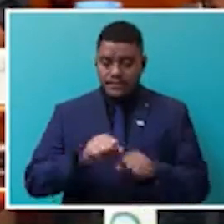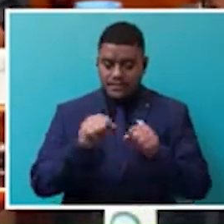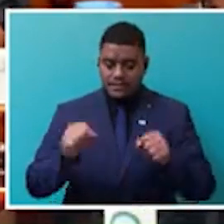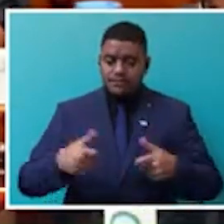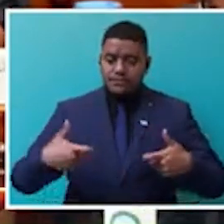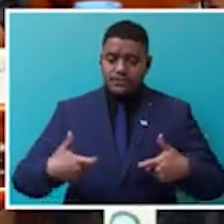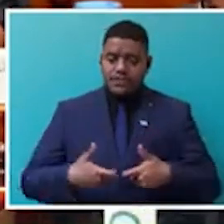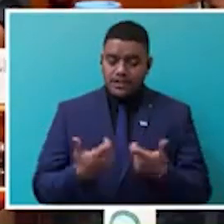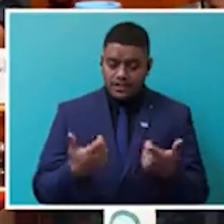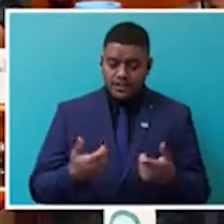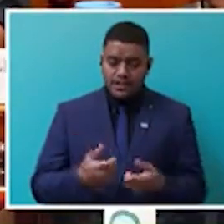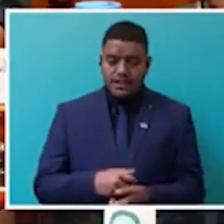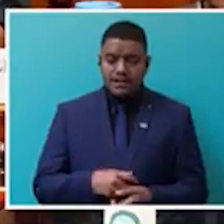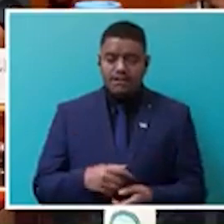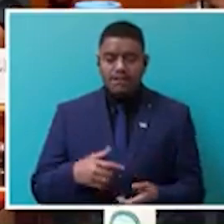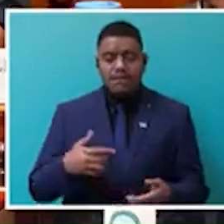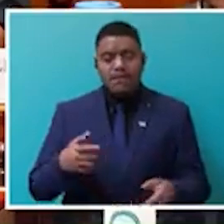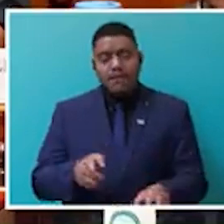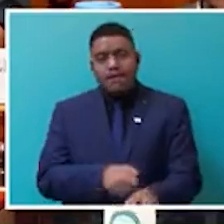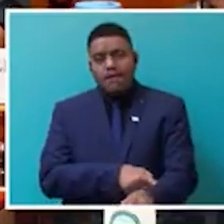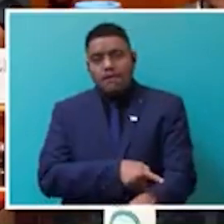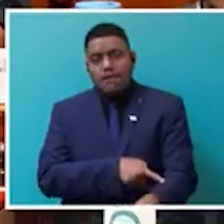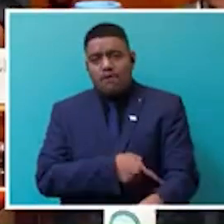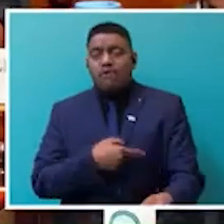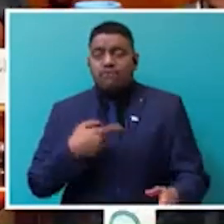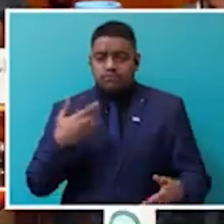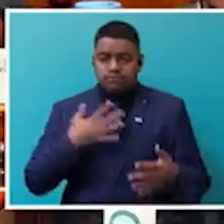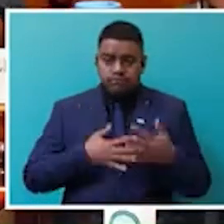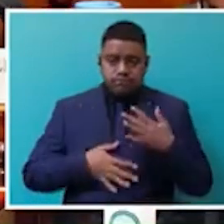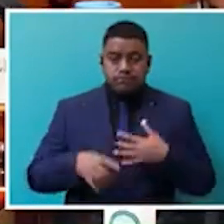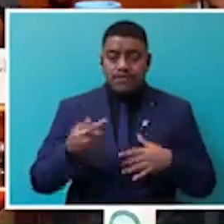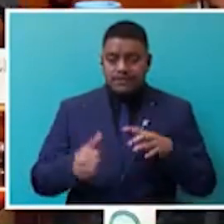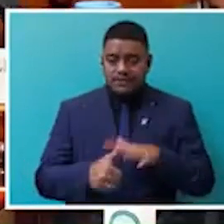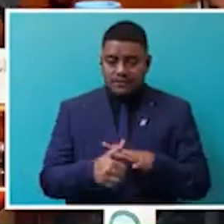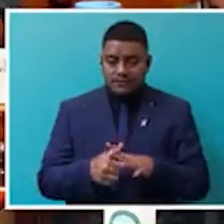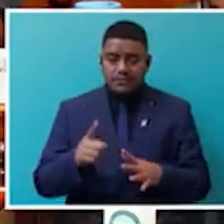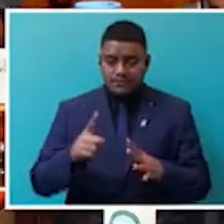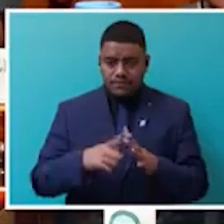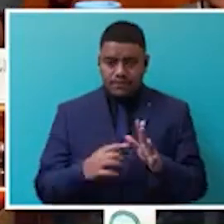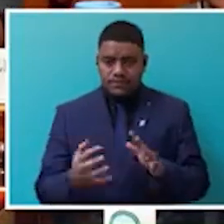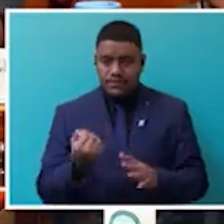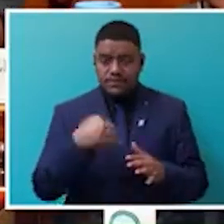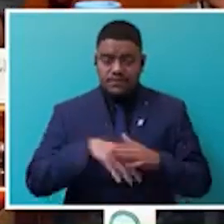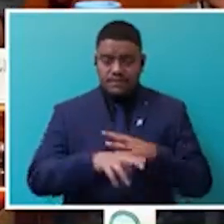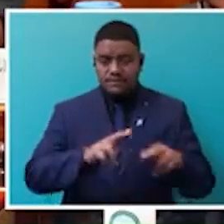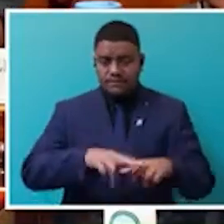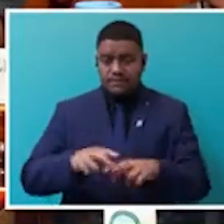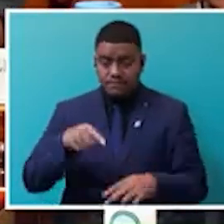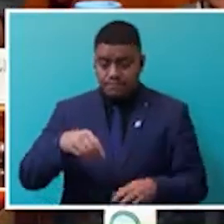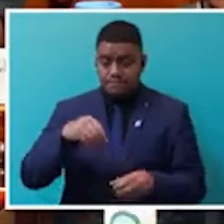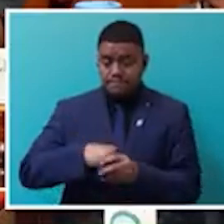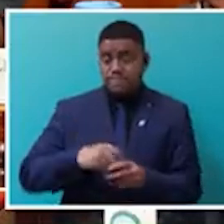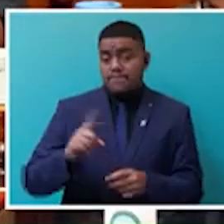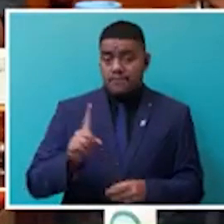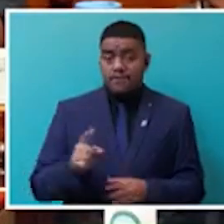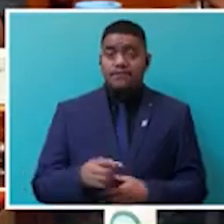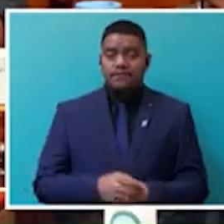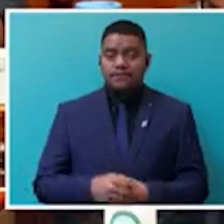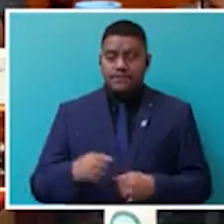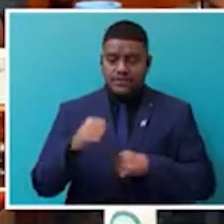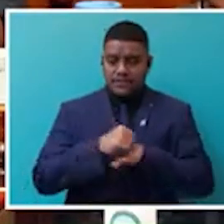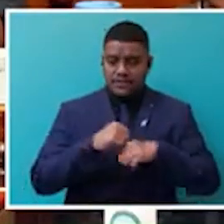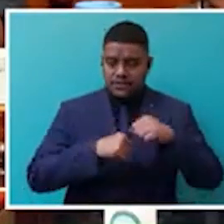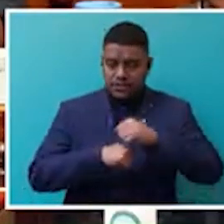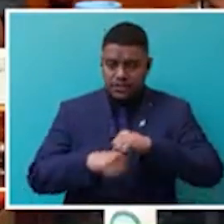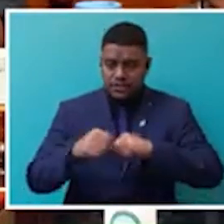challenges that have long hindered the efficiency and accessibility of justice in Fiji. These include the structural